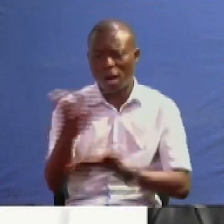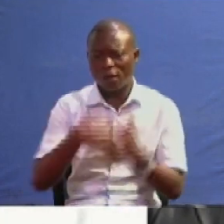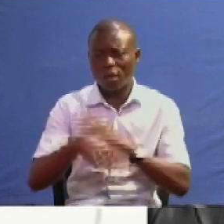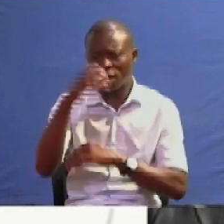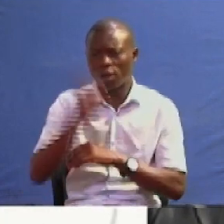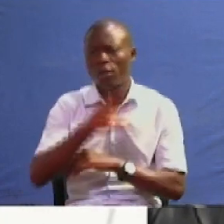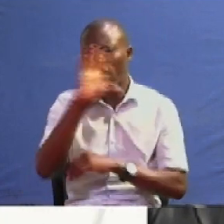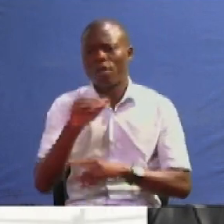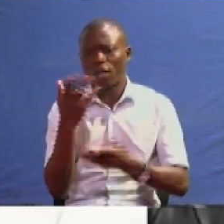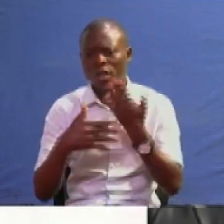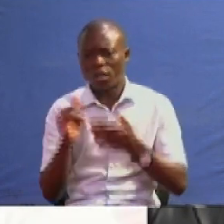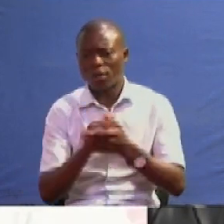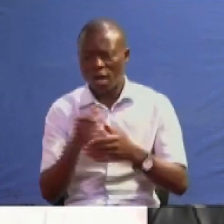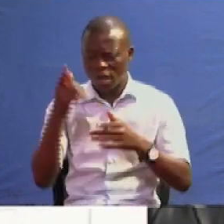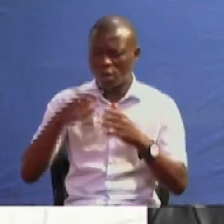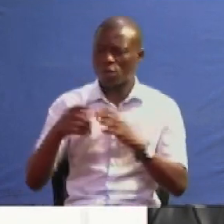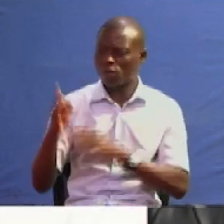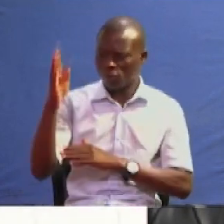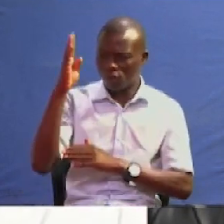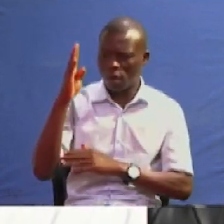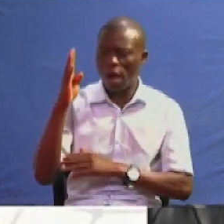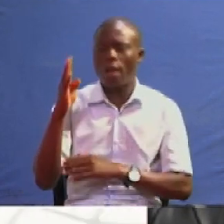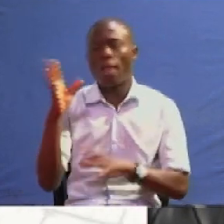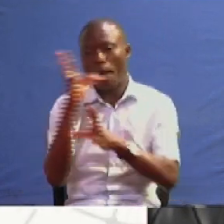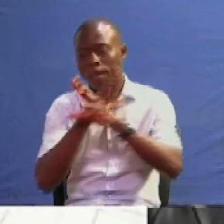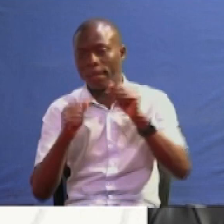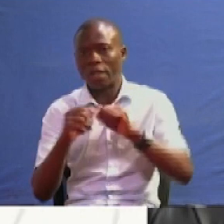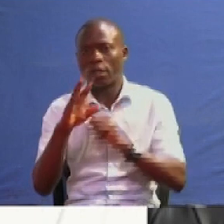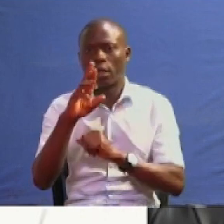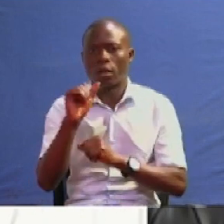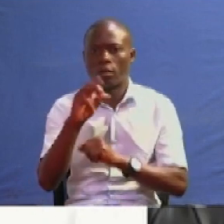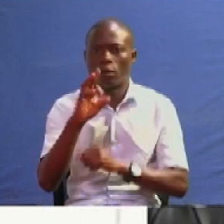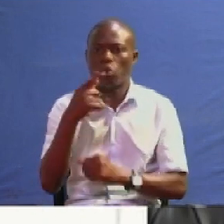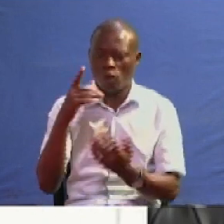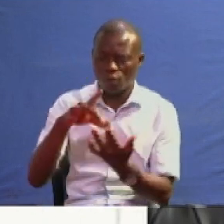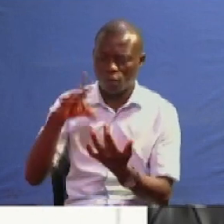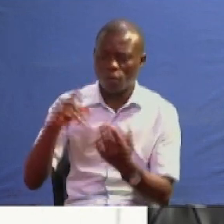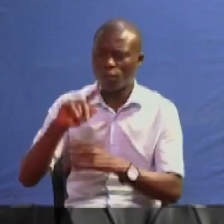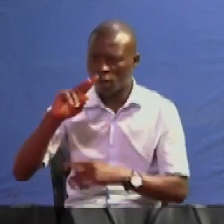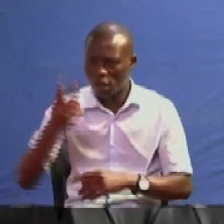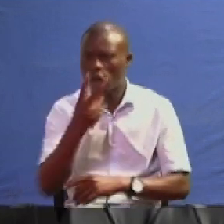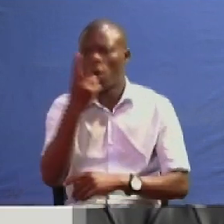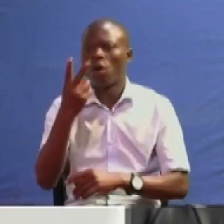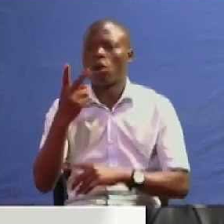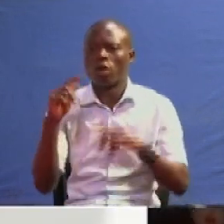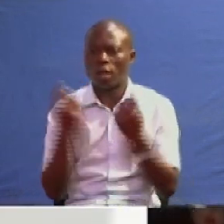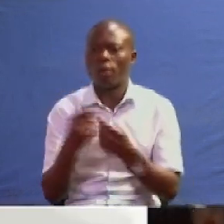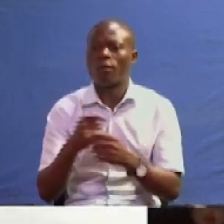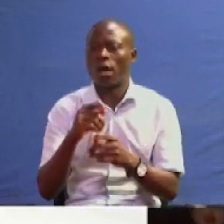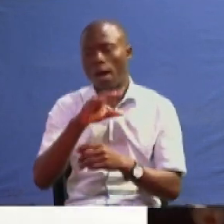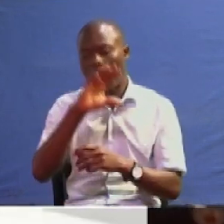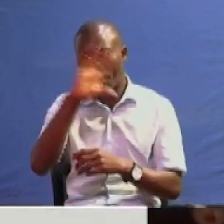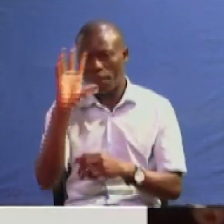Africa, to witness the swearing-in of President Cyril Ramaphosa, who was re-elected for a second term as President of the Republic of